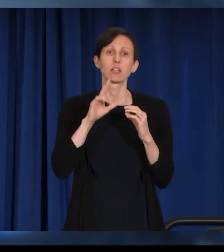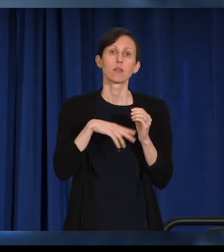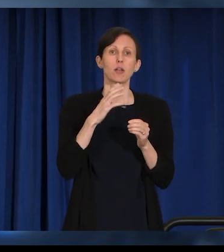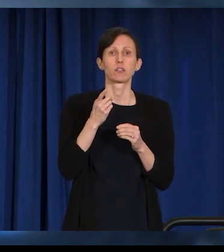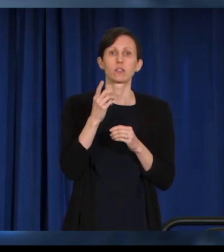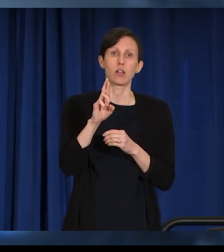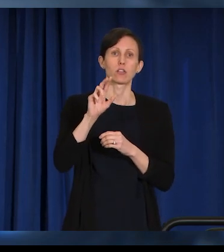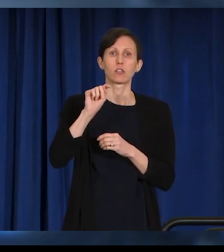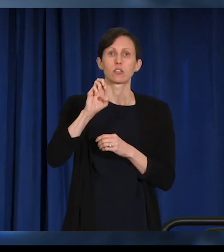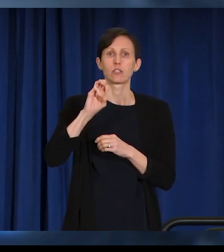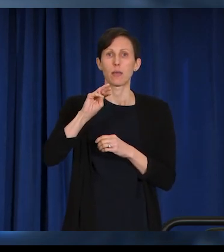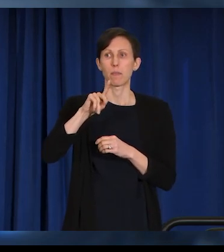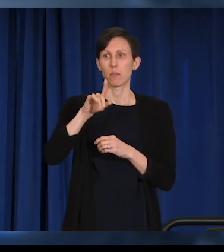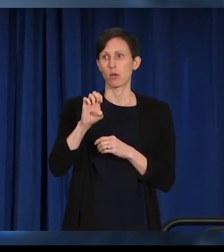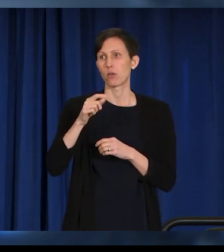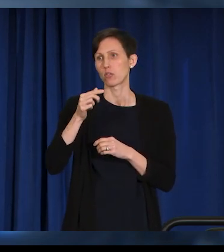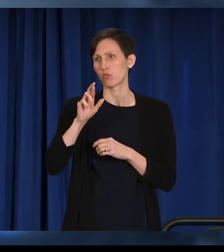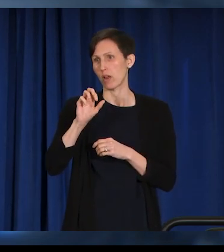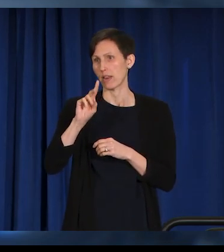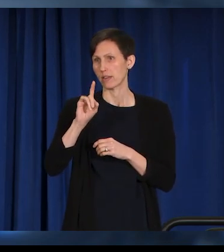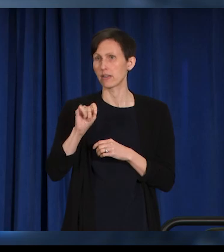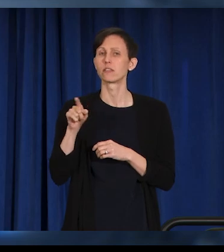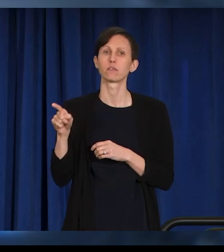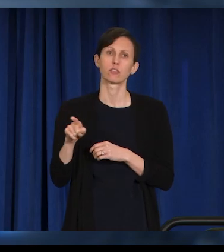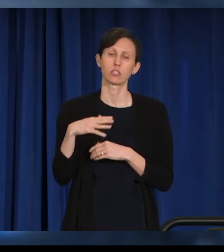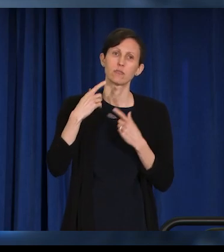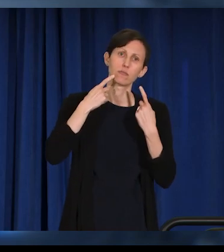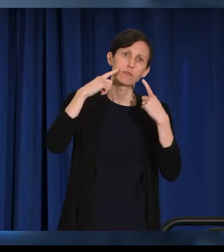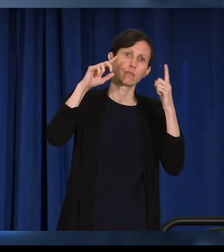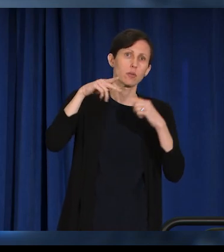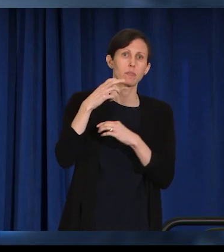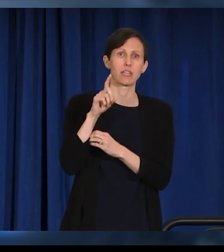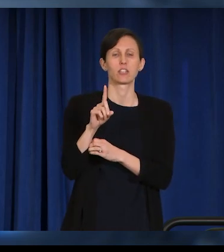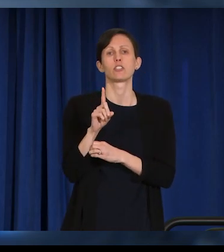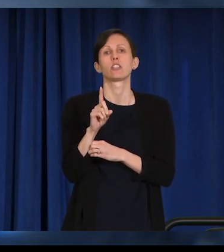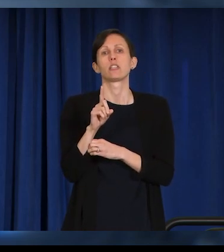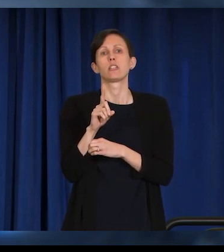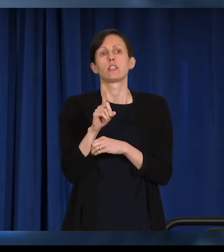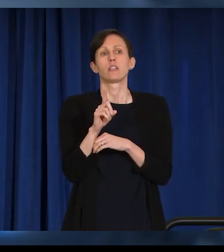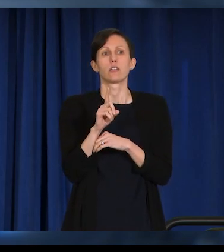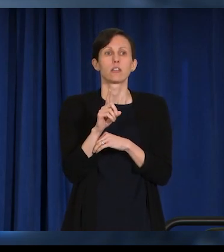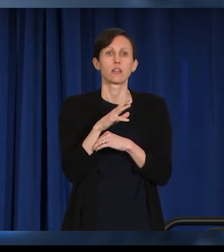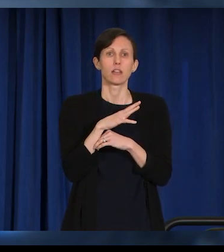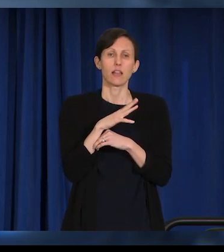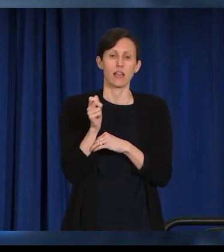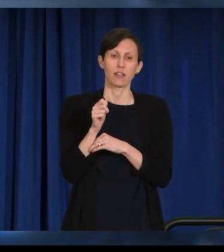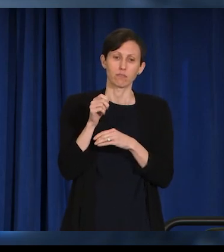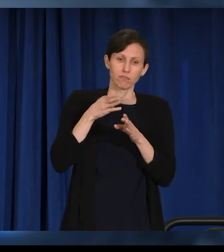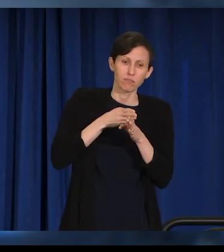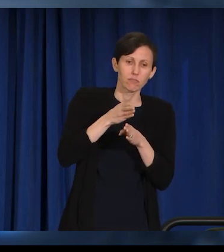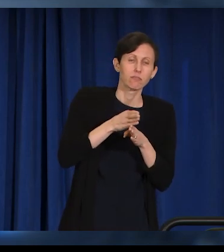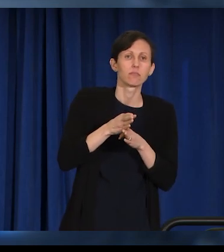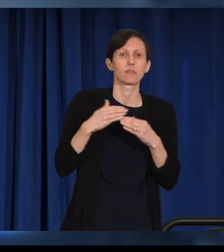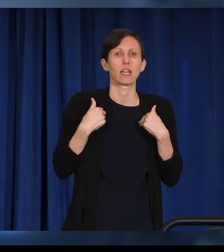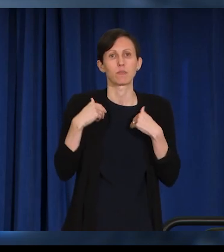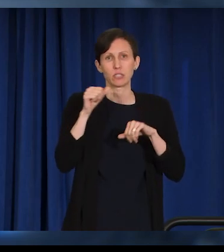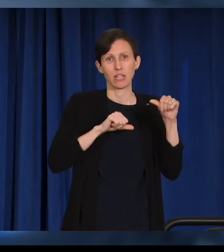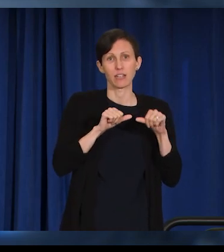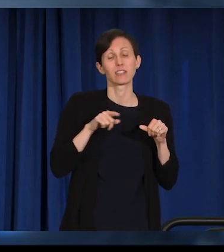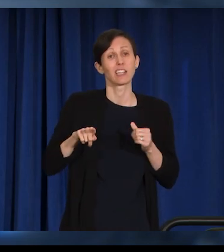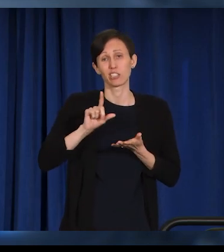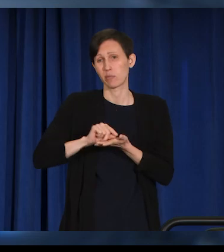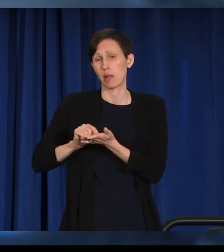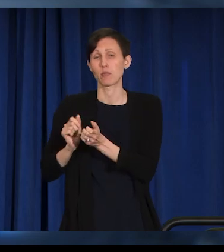Grandin. She's a renowned PhD animal scientist and one of the first well-known autistic individuals to self-publish about her experience